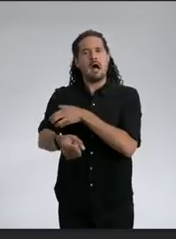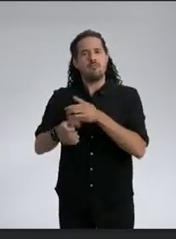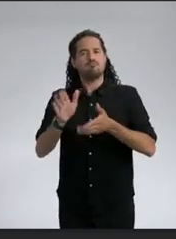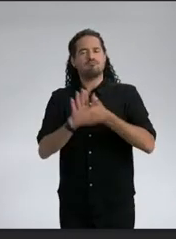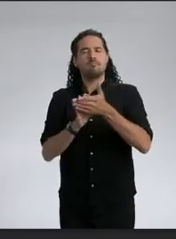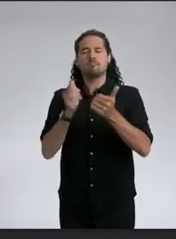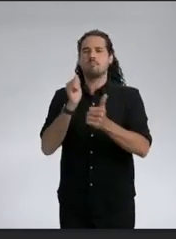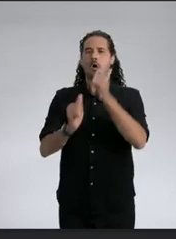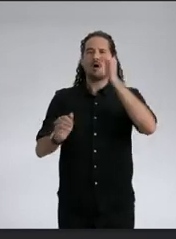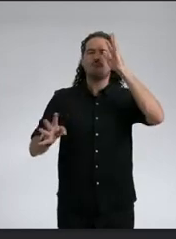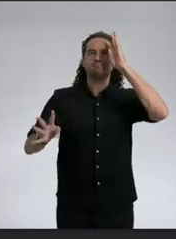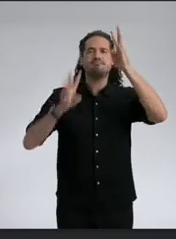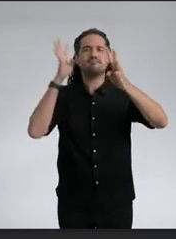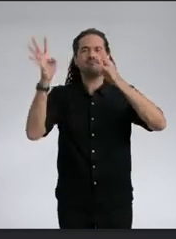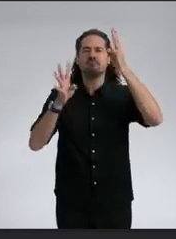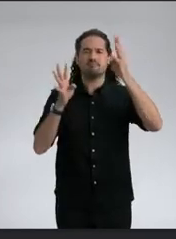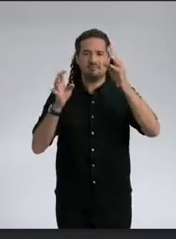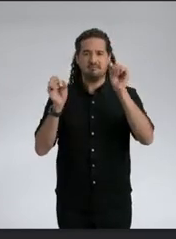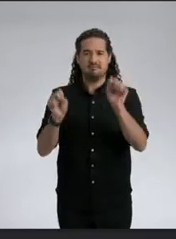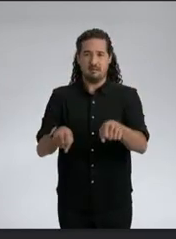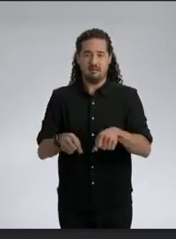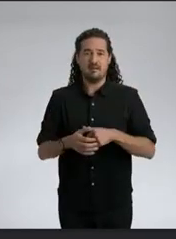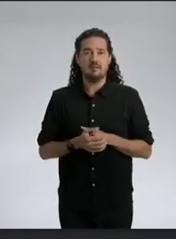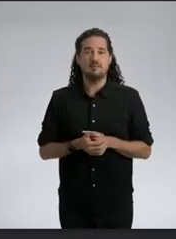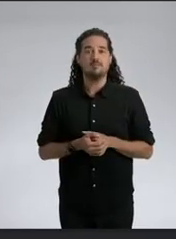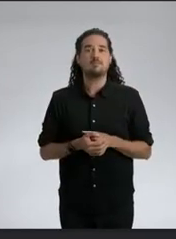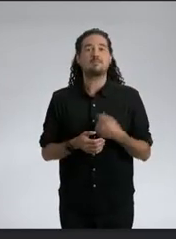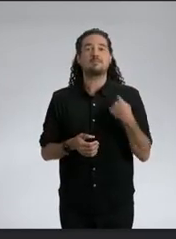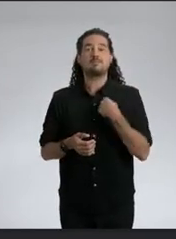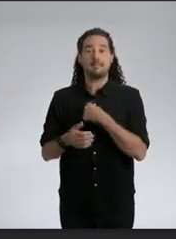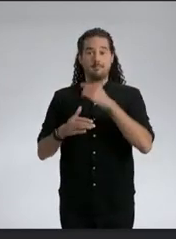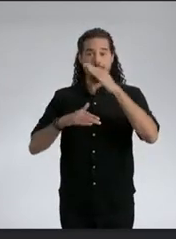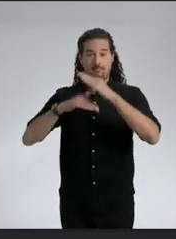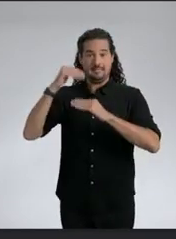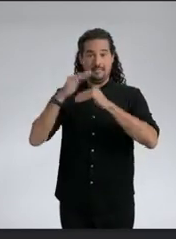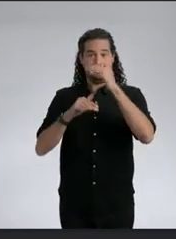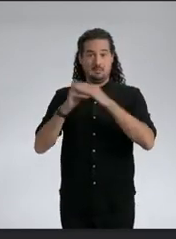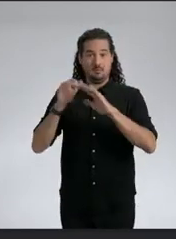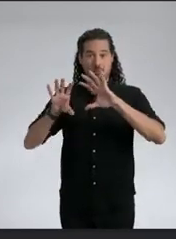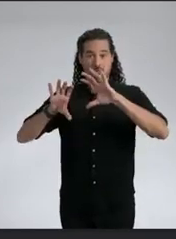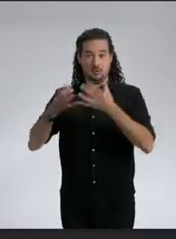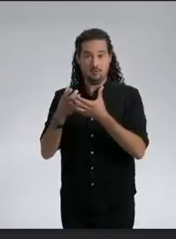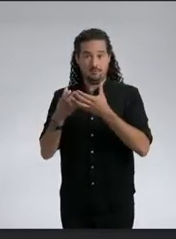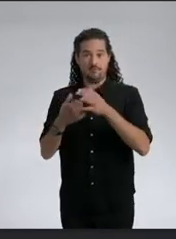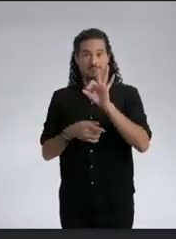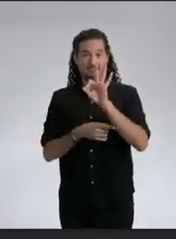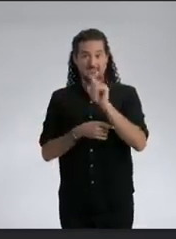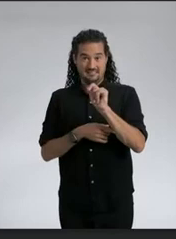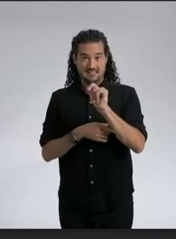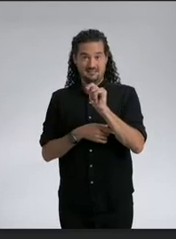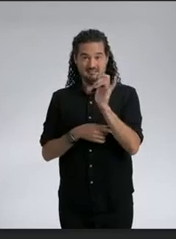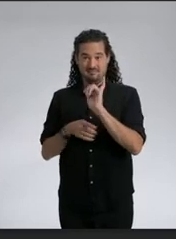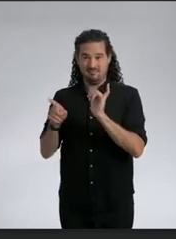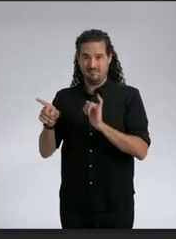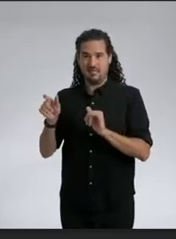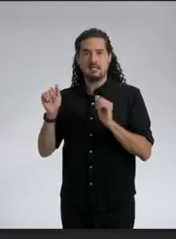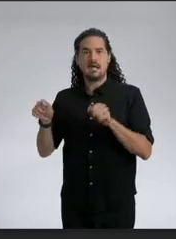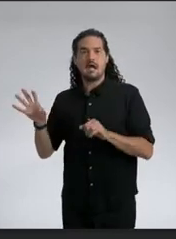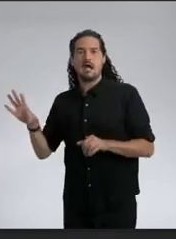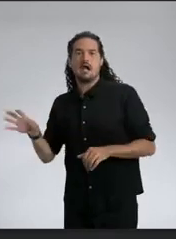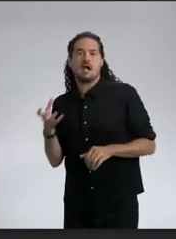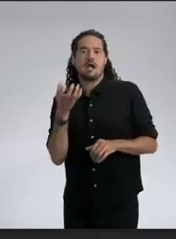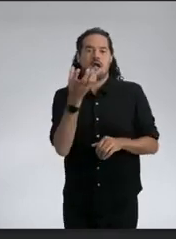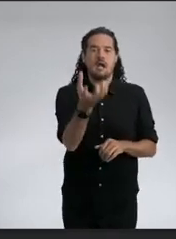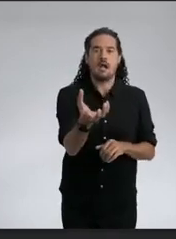up. So we started building on top of the fabric that powers Group FaceTime today, providing your app with a fast and reliable